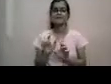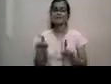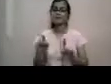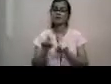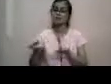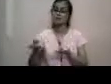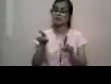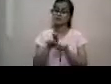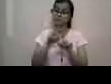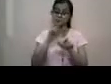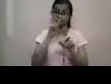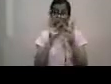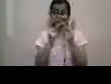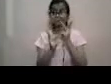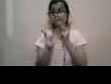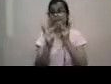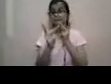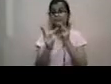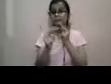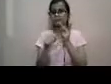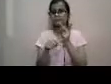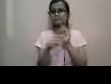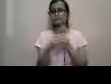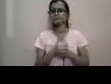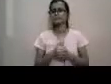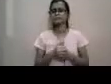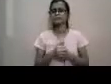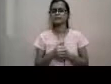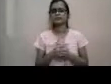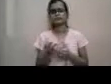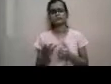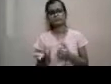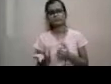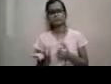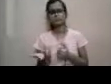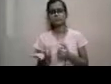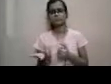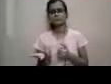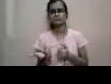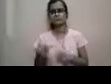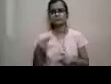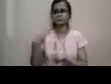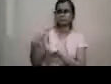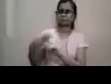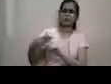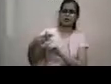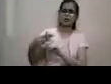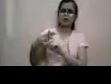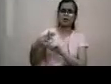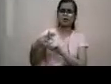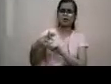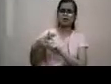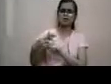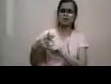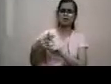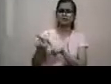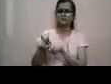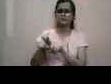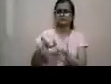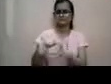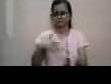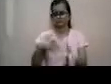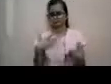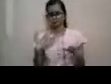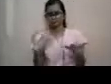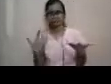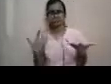an 80-year-old woman is an infant offends against dignity because it fails to accord